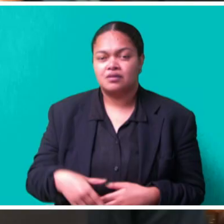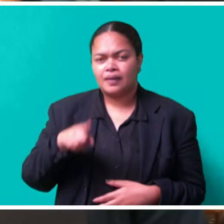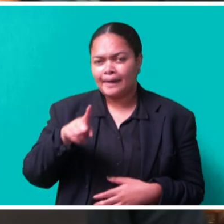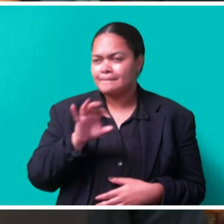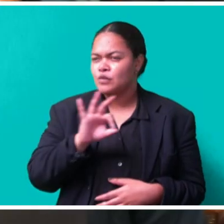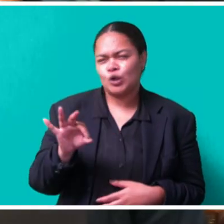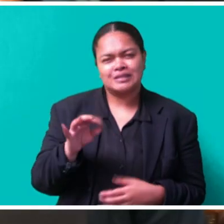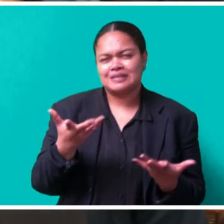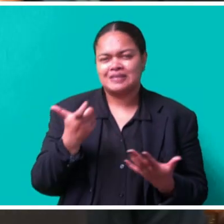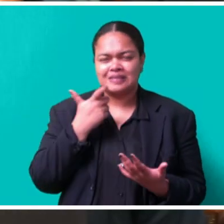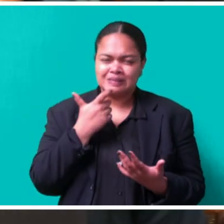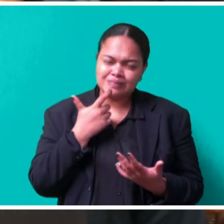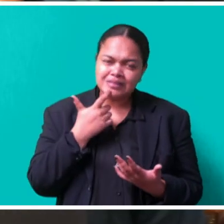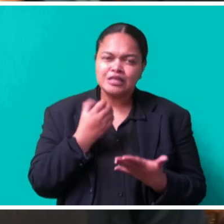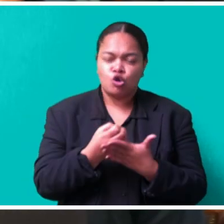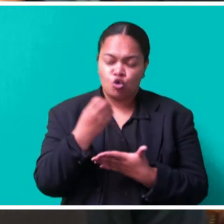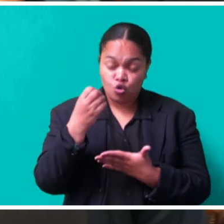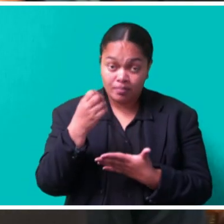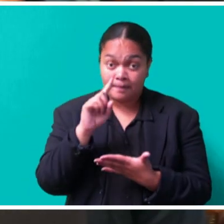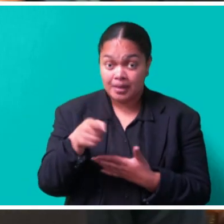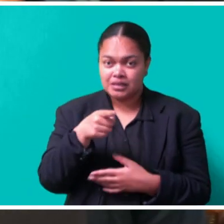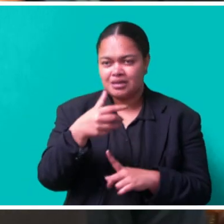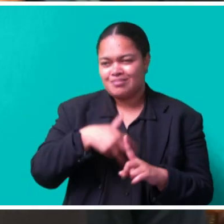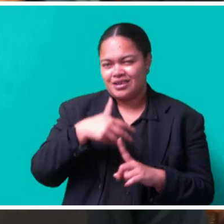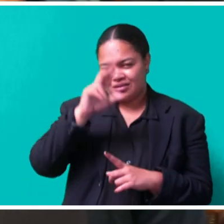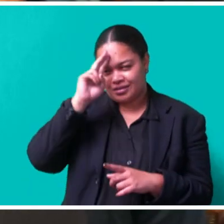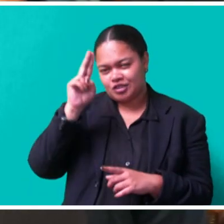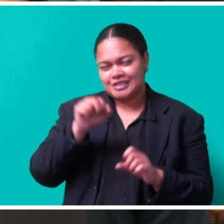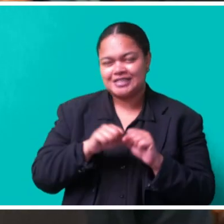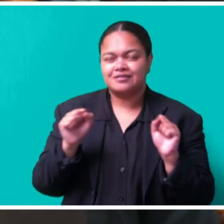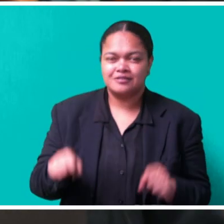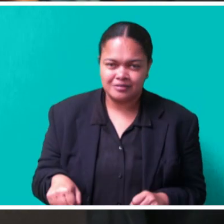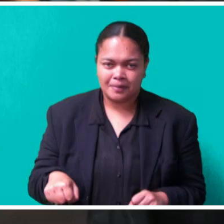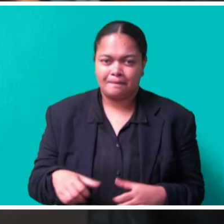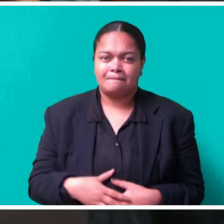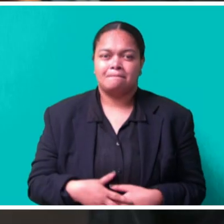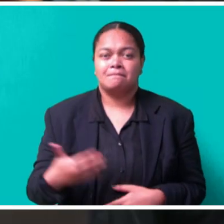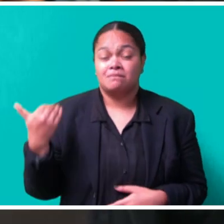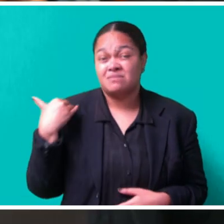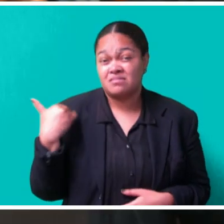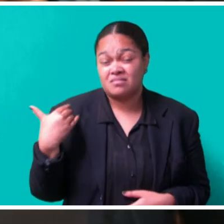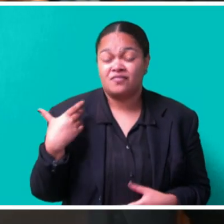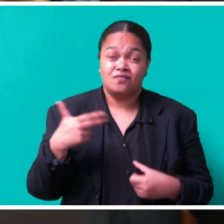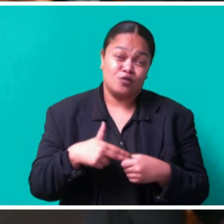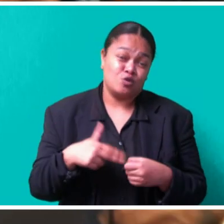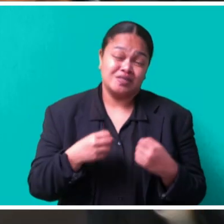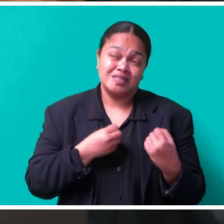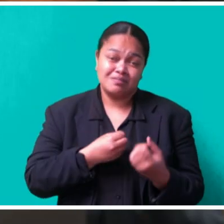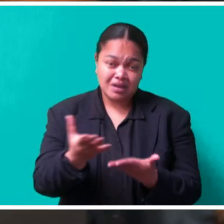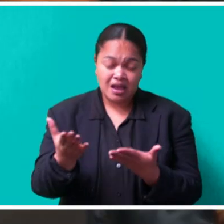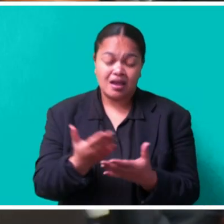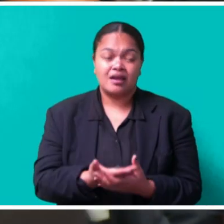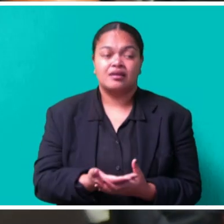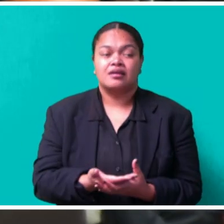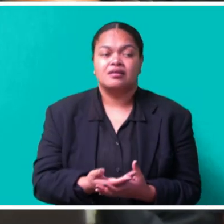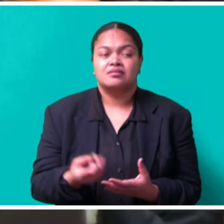economic commodity, it is a background of our national system. A disruption in fuel supply